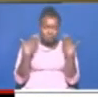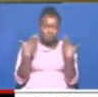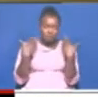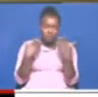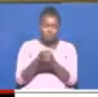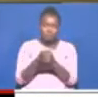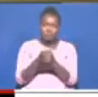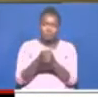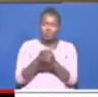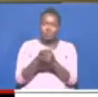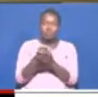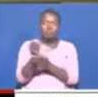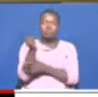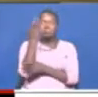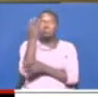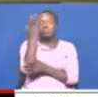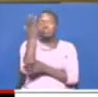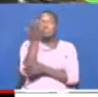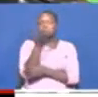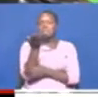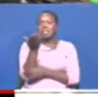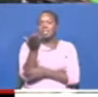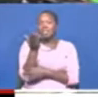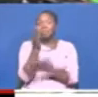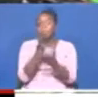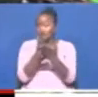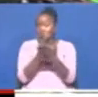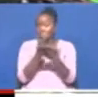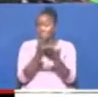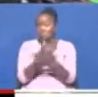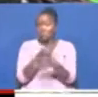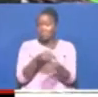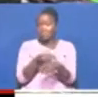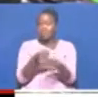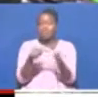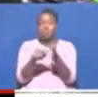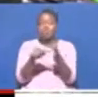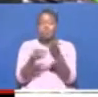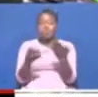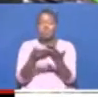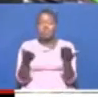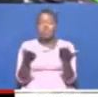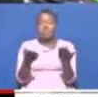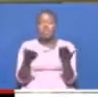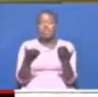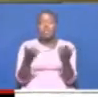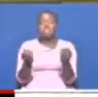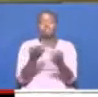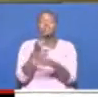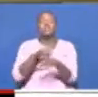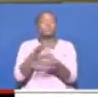okay, sikatai, saingine natoka kama iko sida. It doesn't mean smokes natoka sayote.